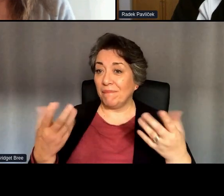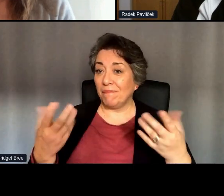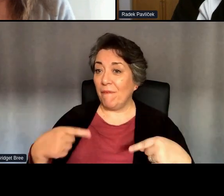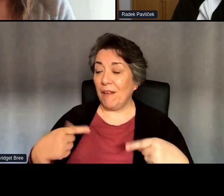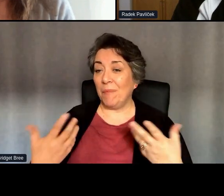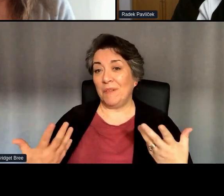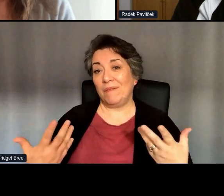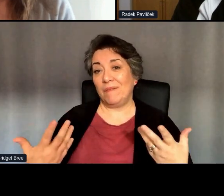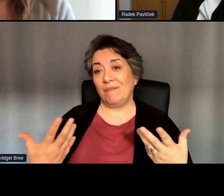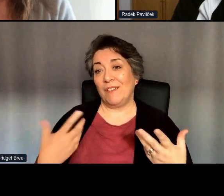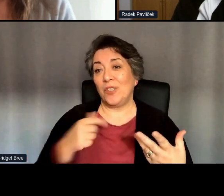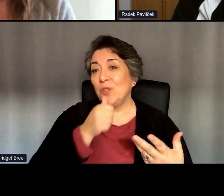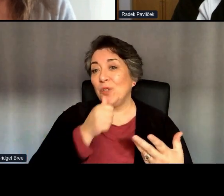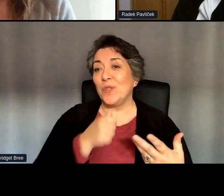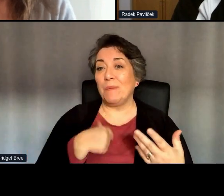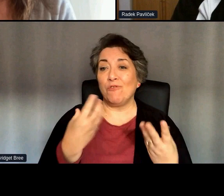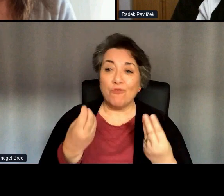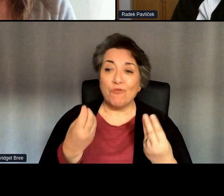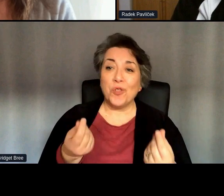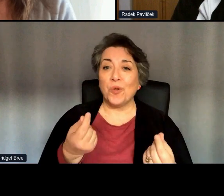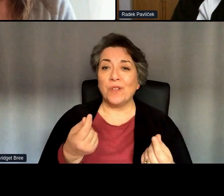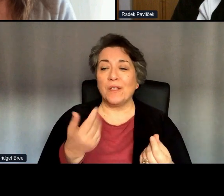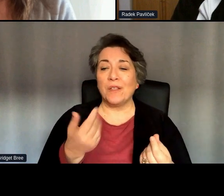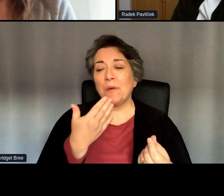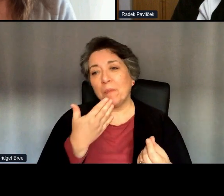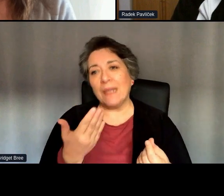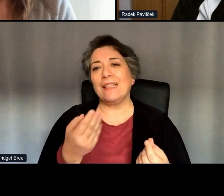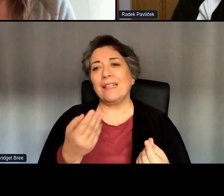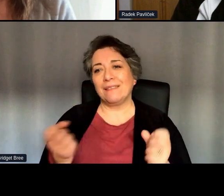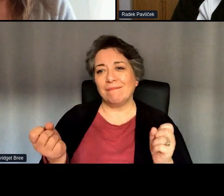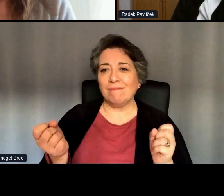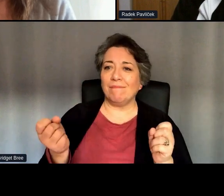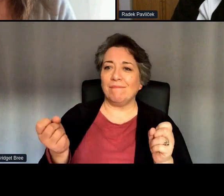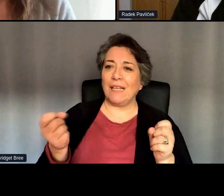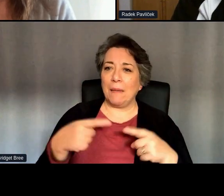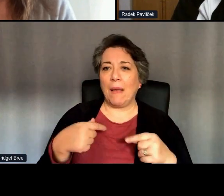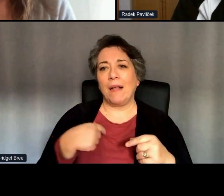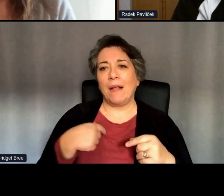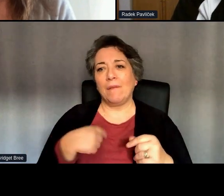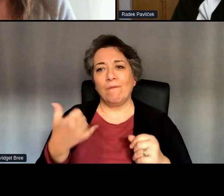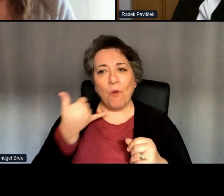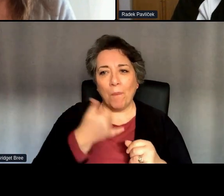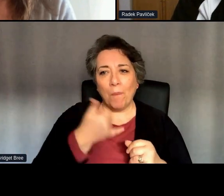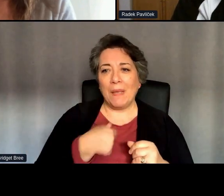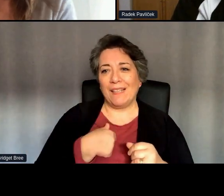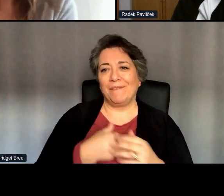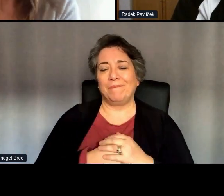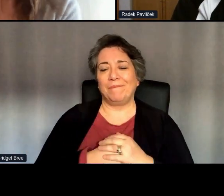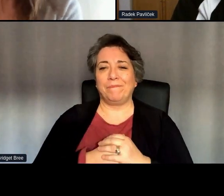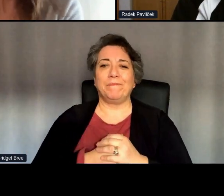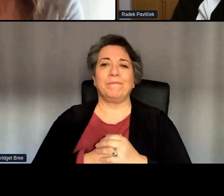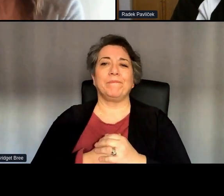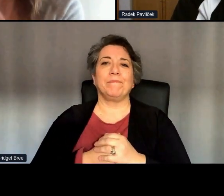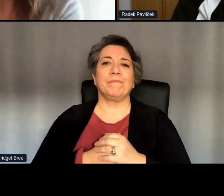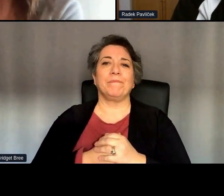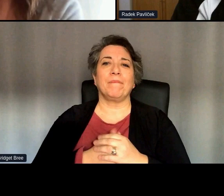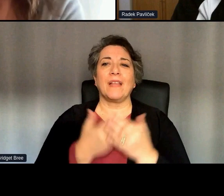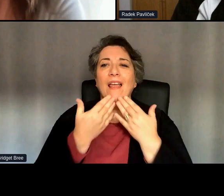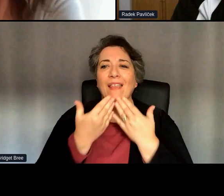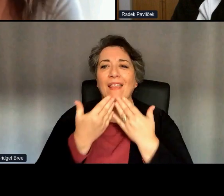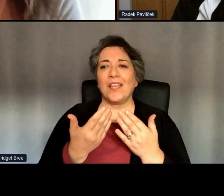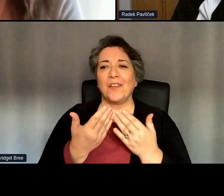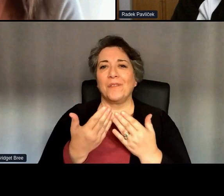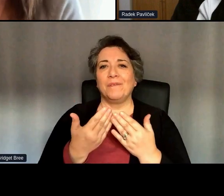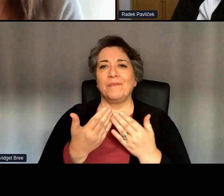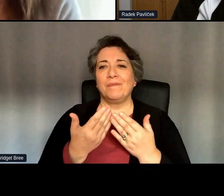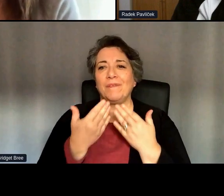a resource. So just please don't hesitate to contact me, to reach out. Okay, thank you everyone. Thank you